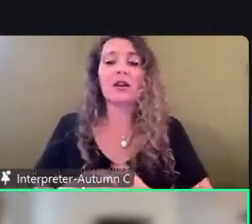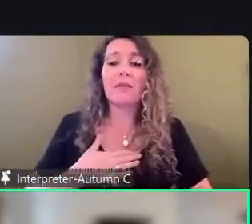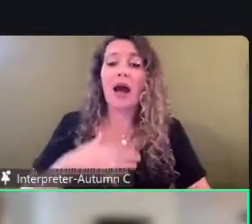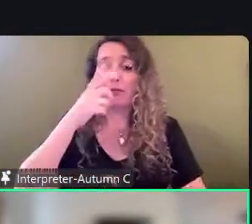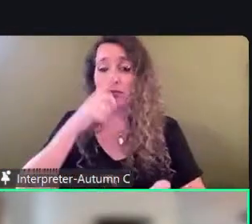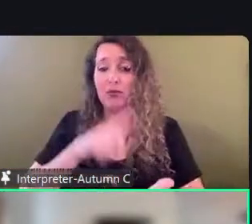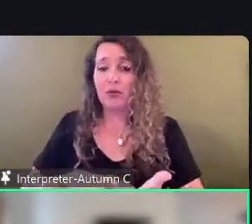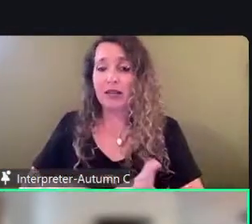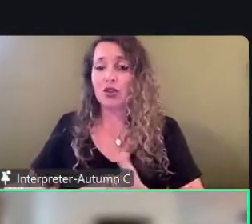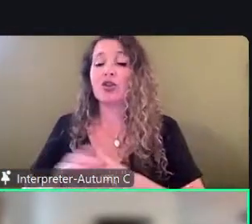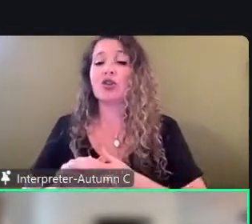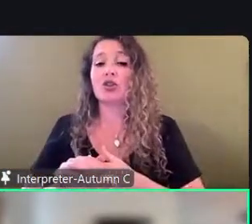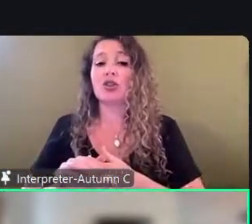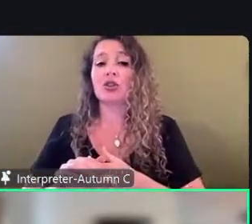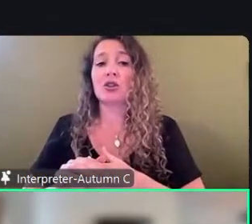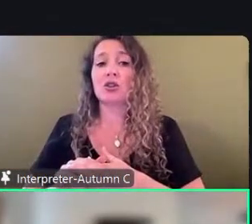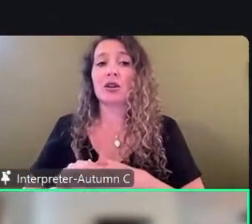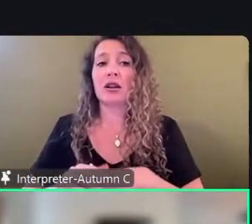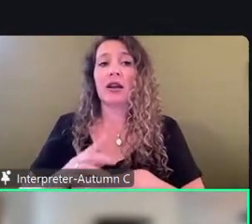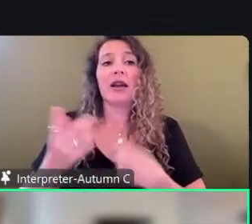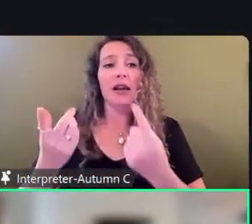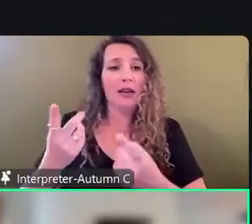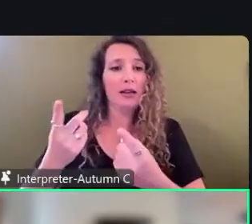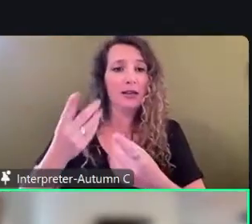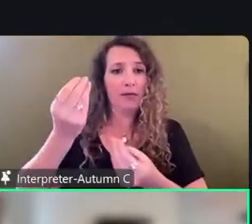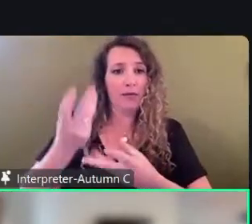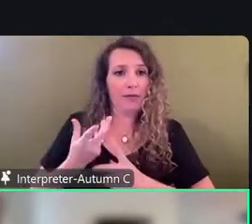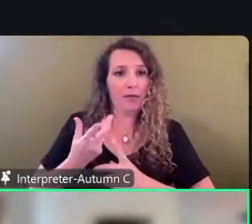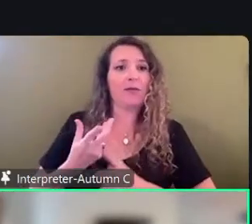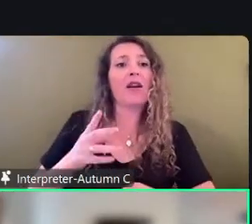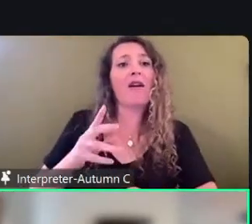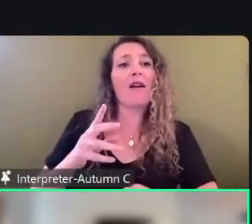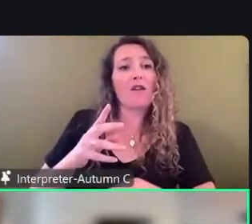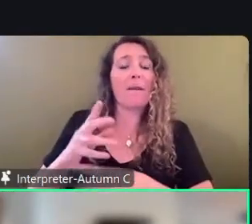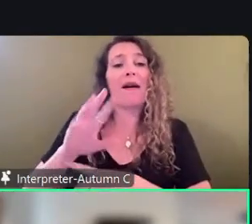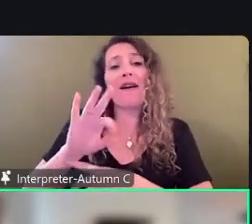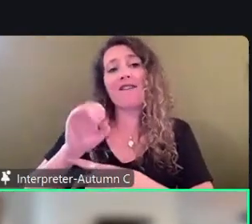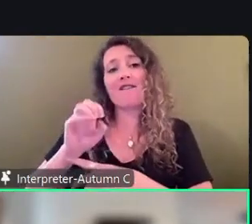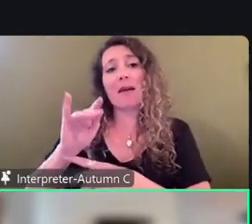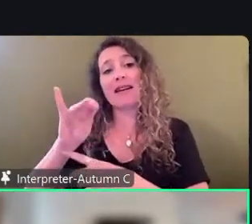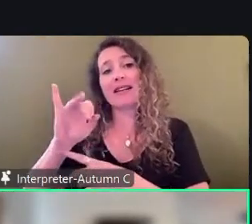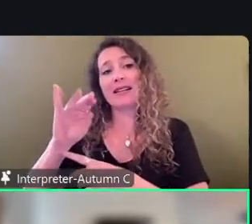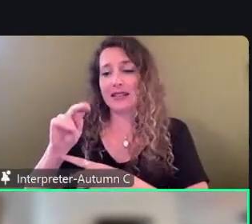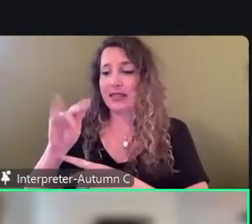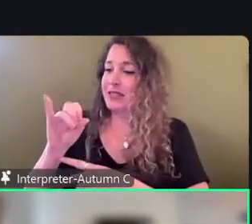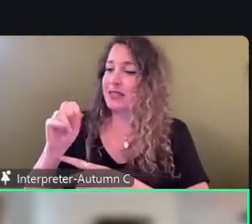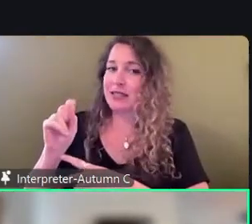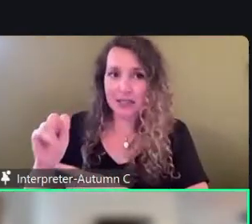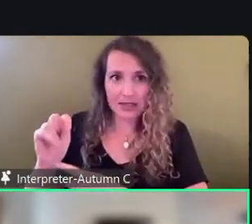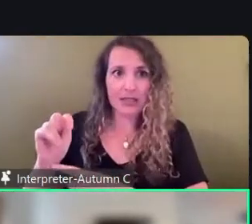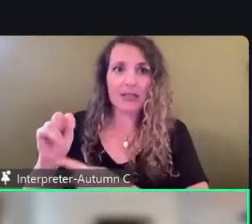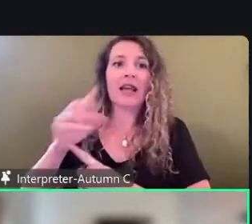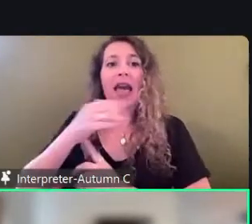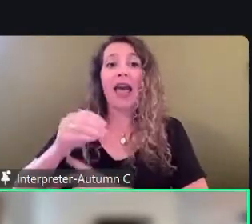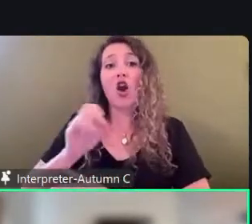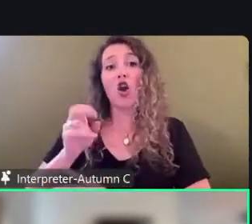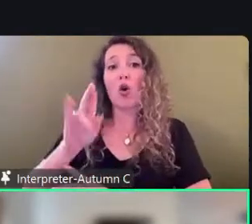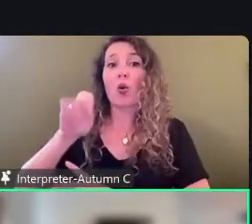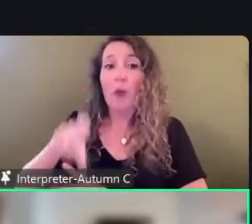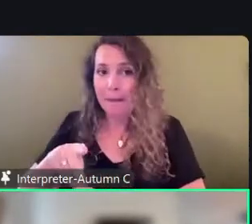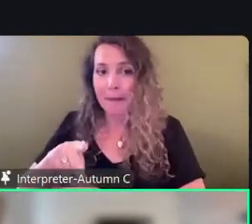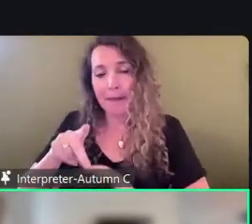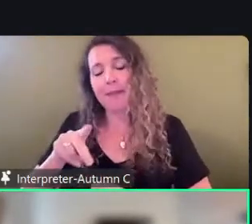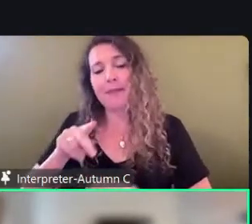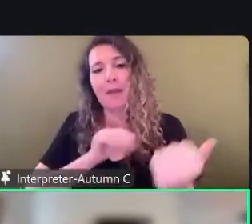is informed by a feminist and CRIP methodology, meaning it's grounded in lived disability experience